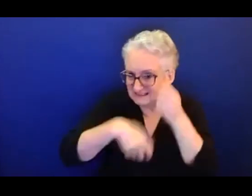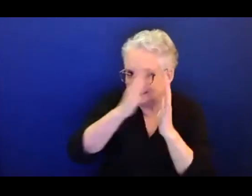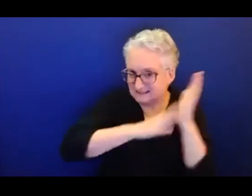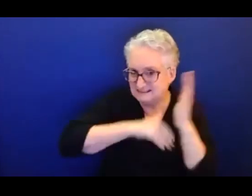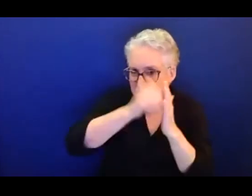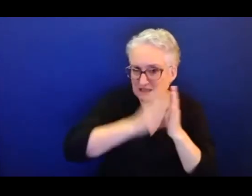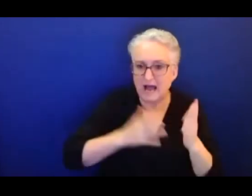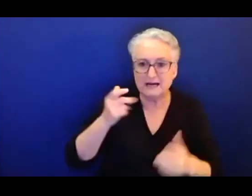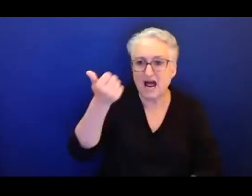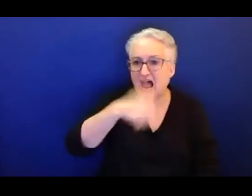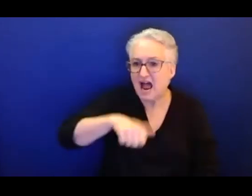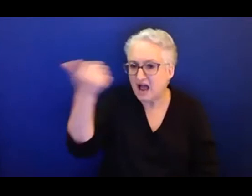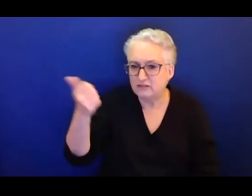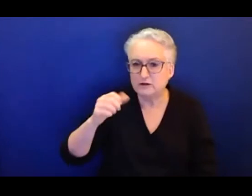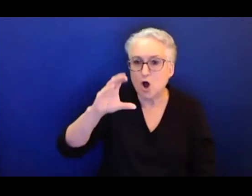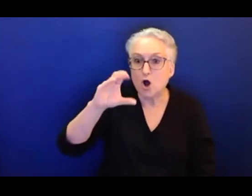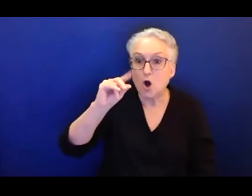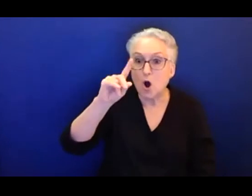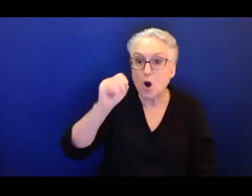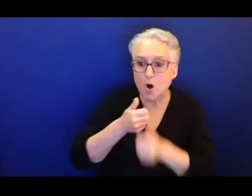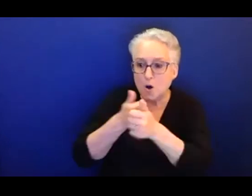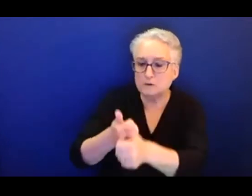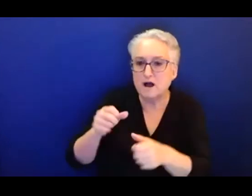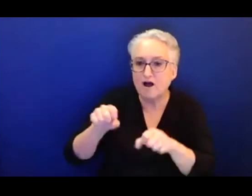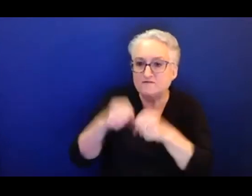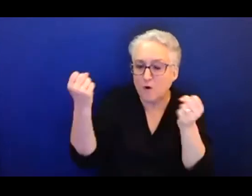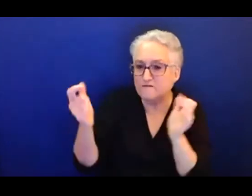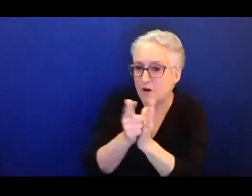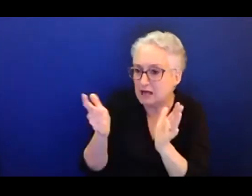Thank you. Angela is asking if